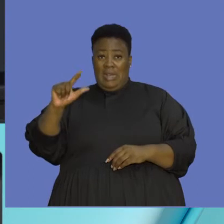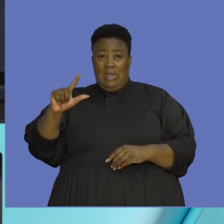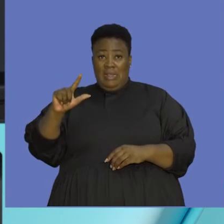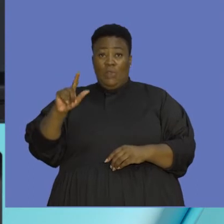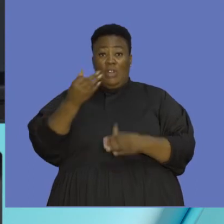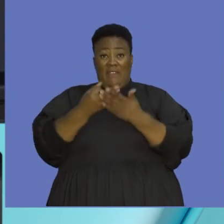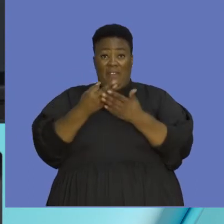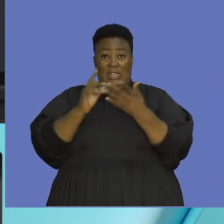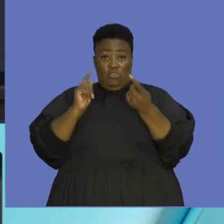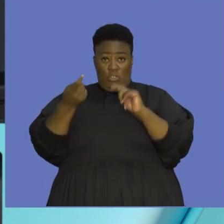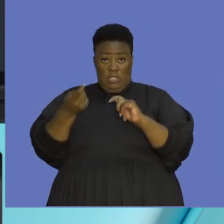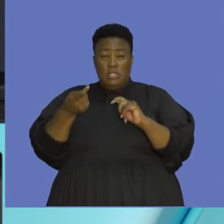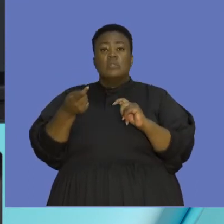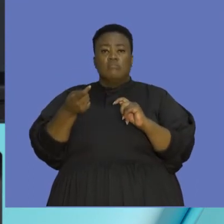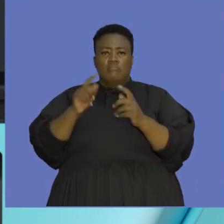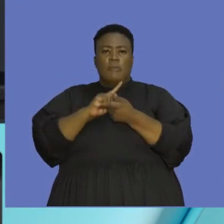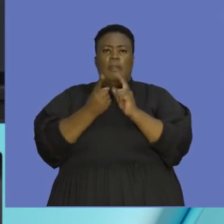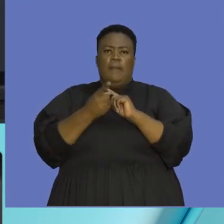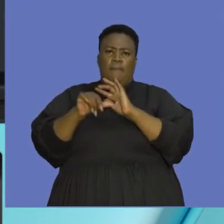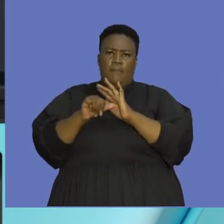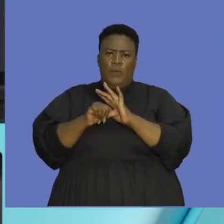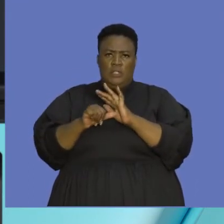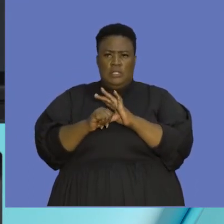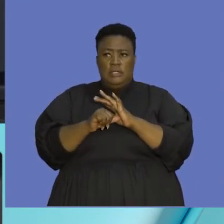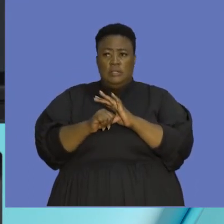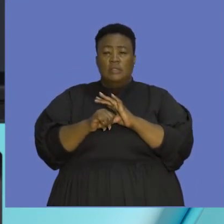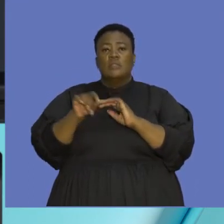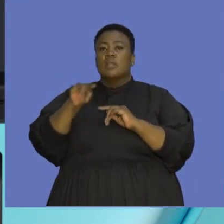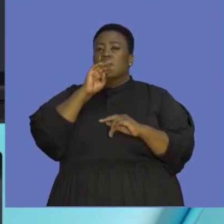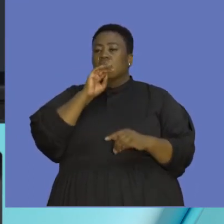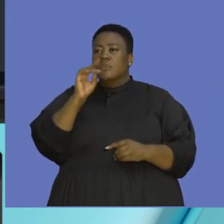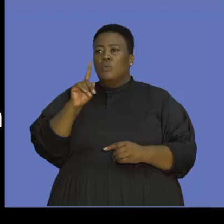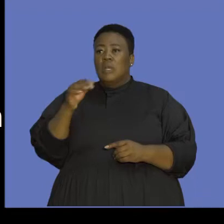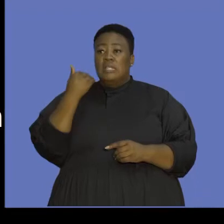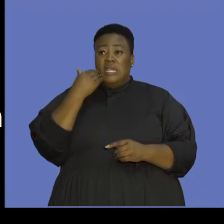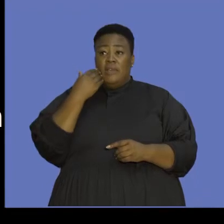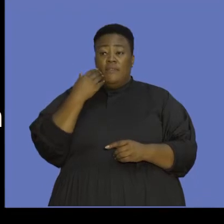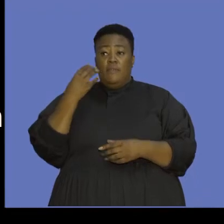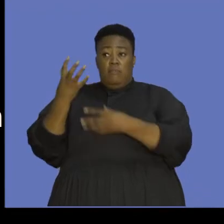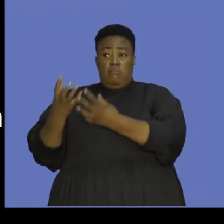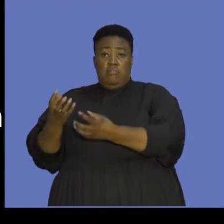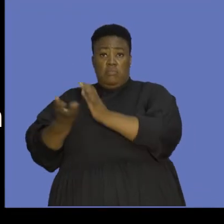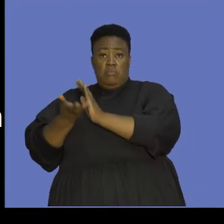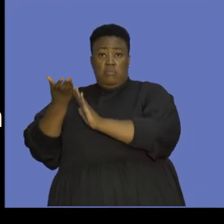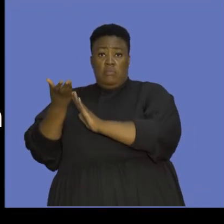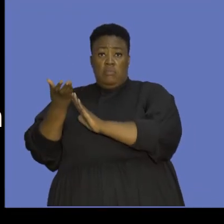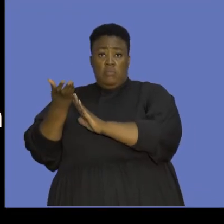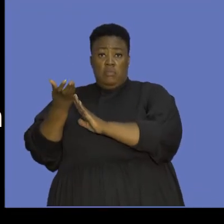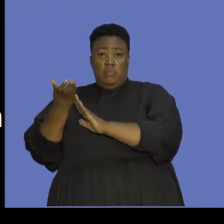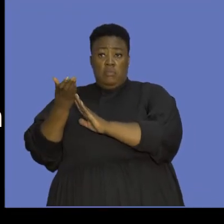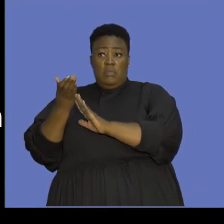by becomes important. Very important. So, inversely proportional means that if